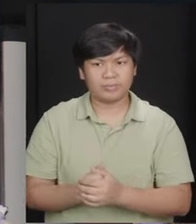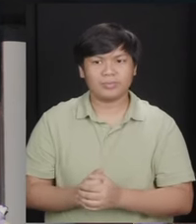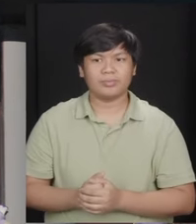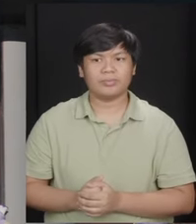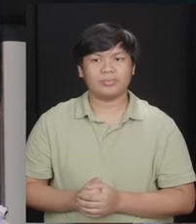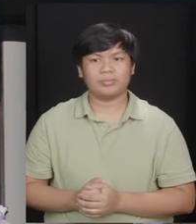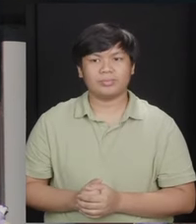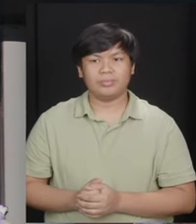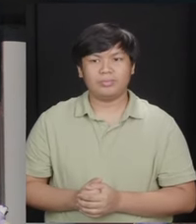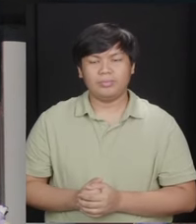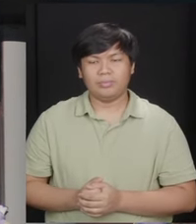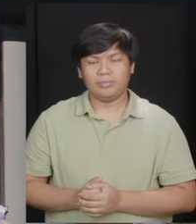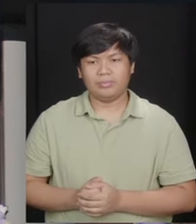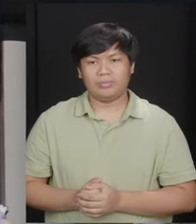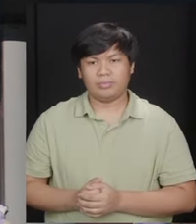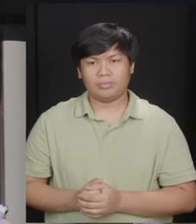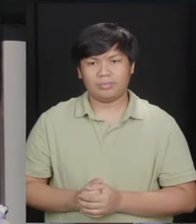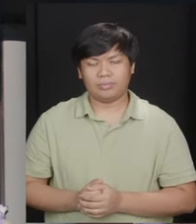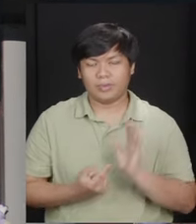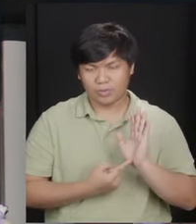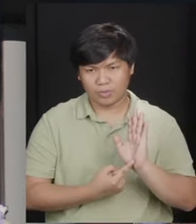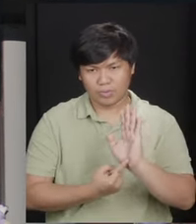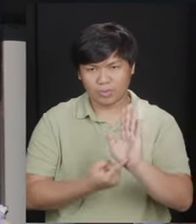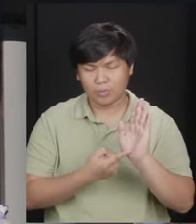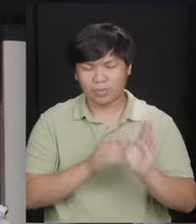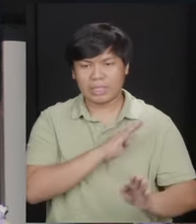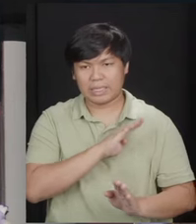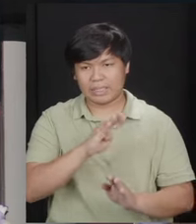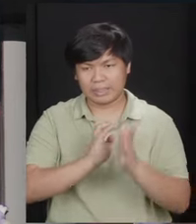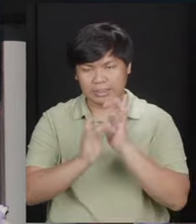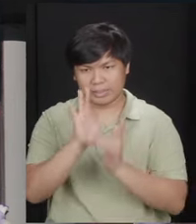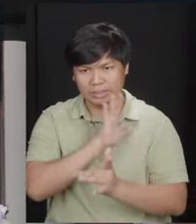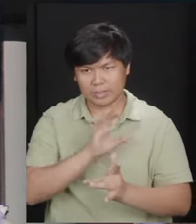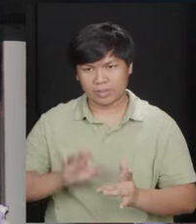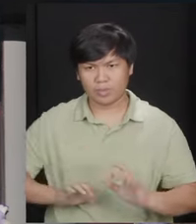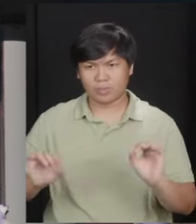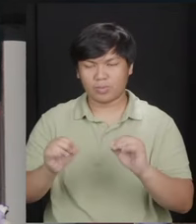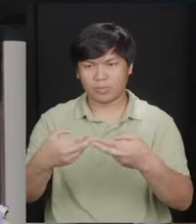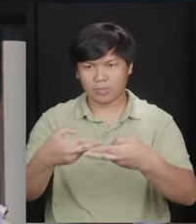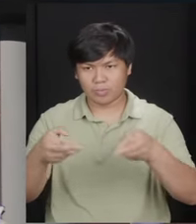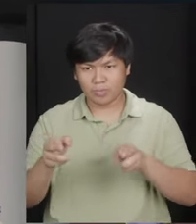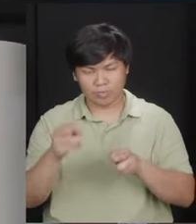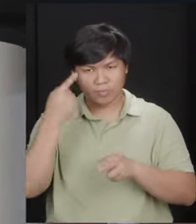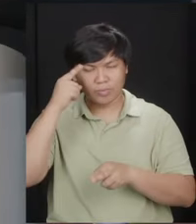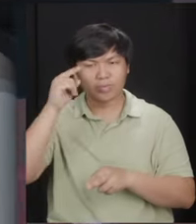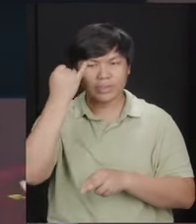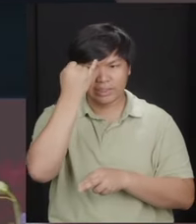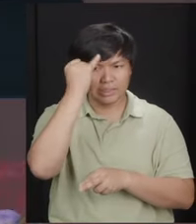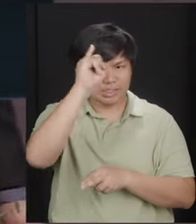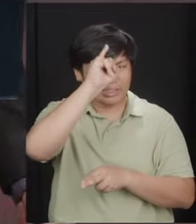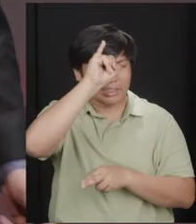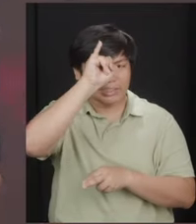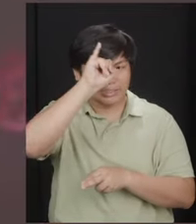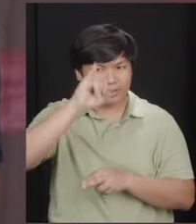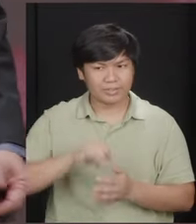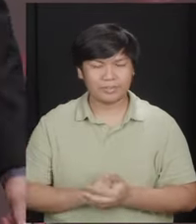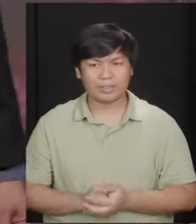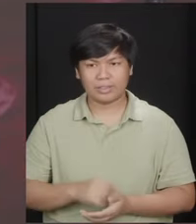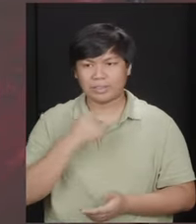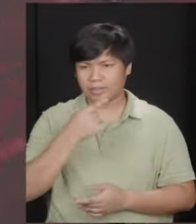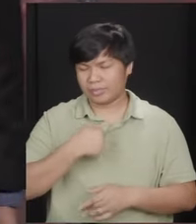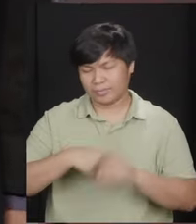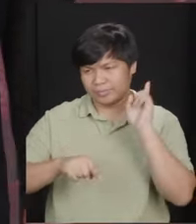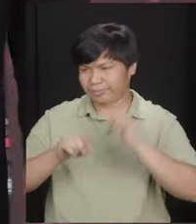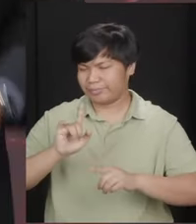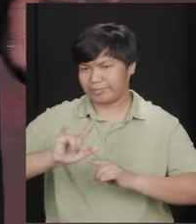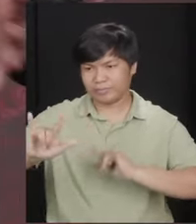leaves the directness and the bluntness of Jesus leaves no room for ignorance. Yeah, you cannot tell somebody, you know, I cannot love